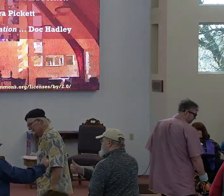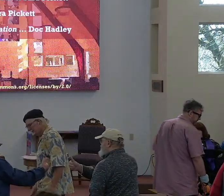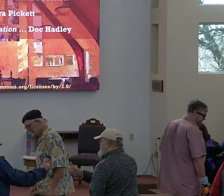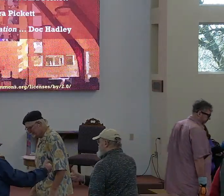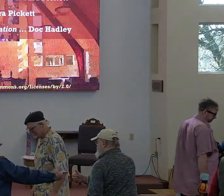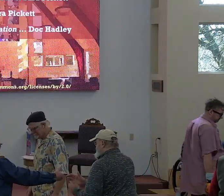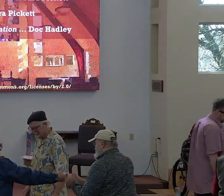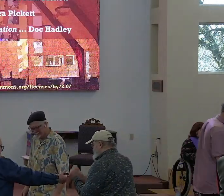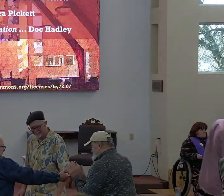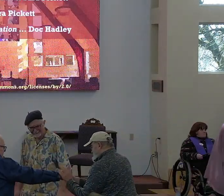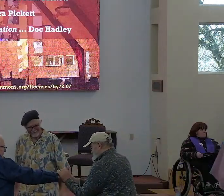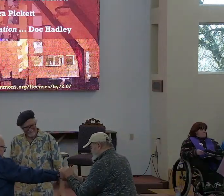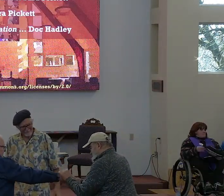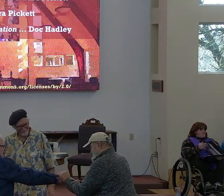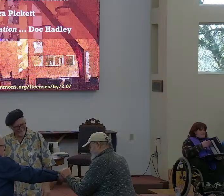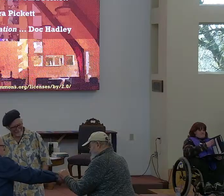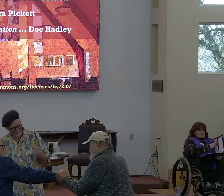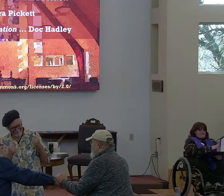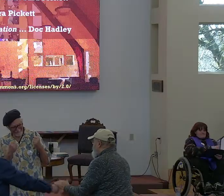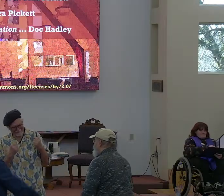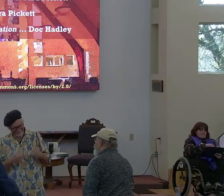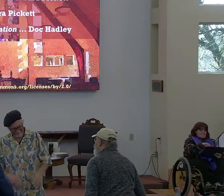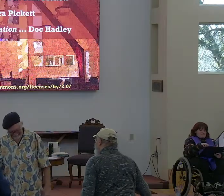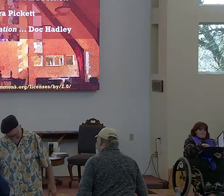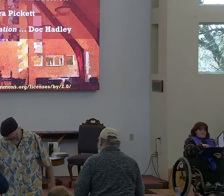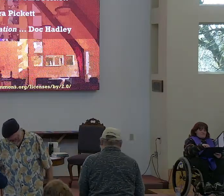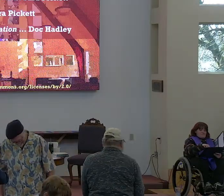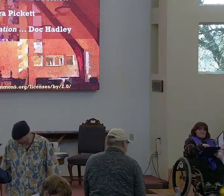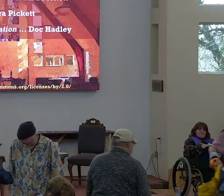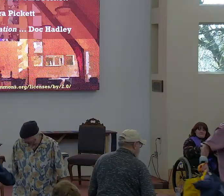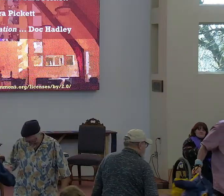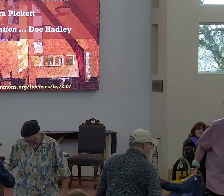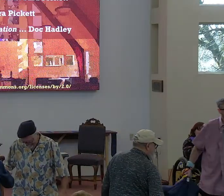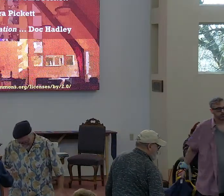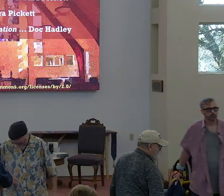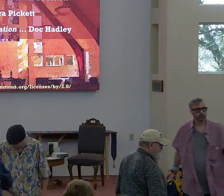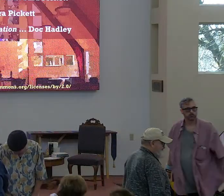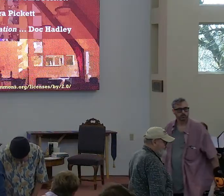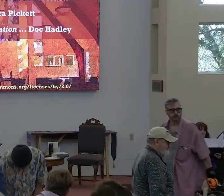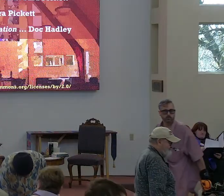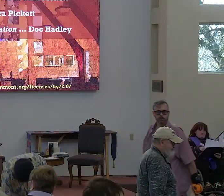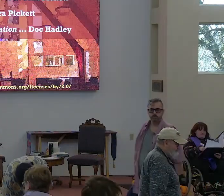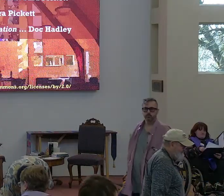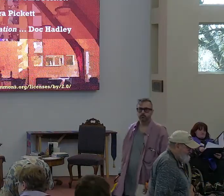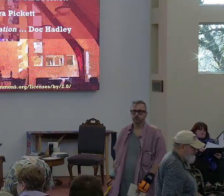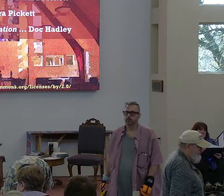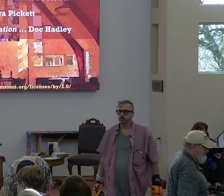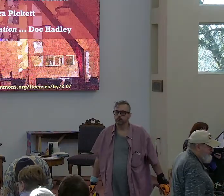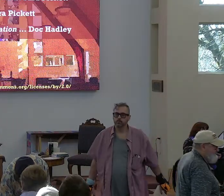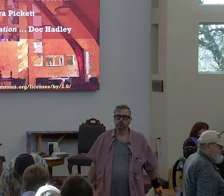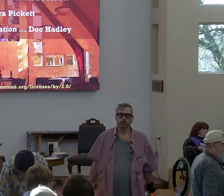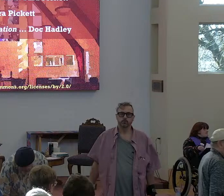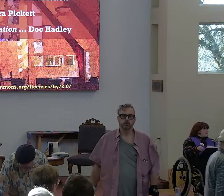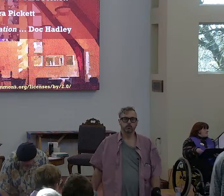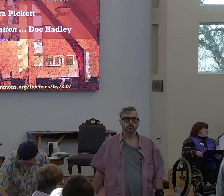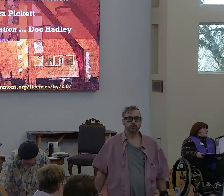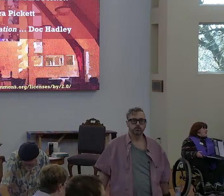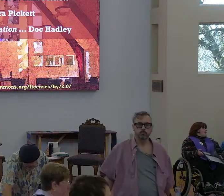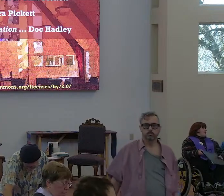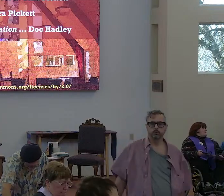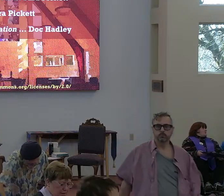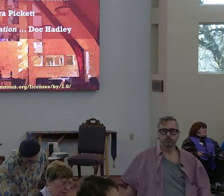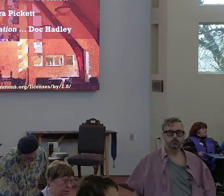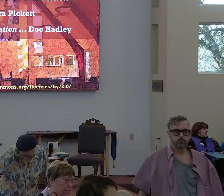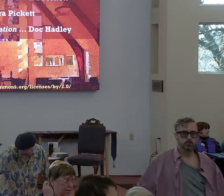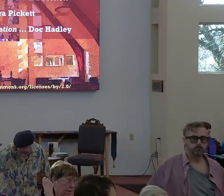Oh my gosh, that's so much fun. Sure, I'll take them. Happy to take them.